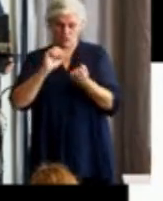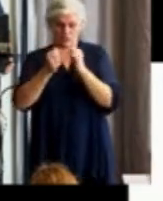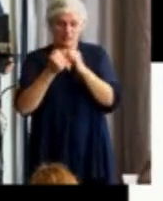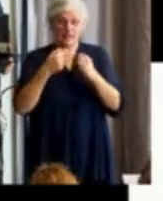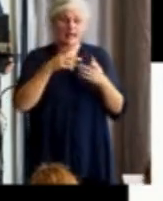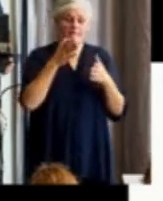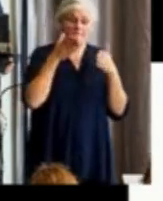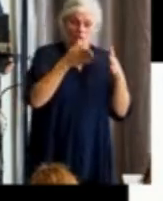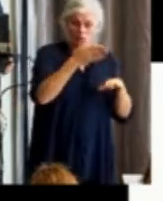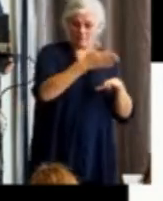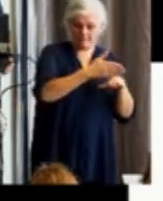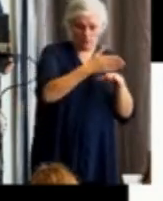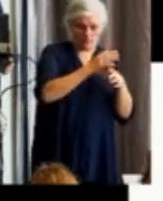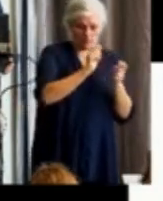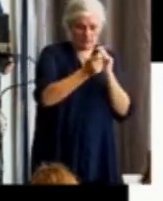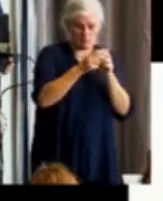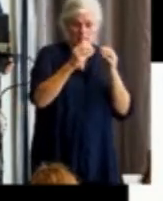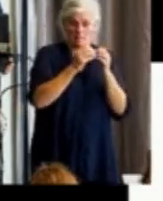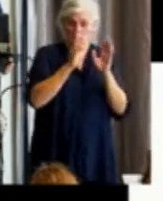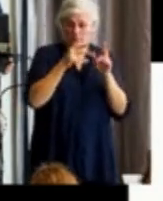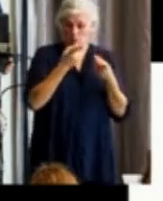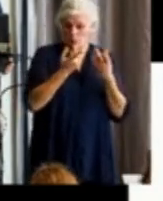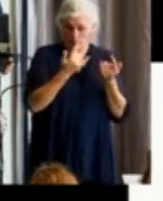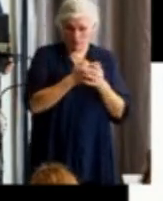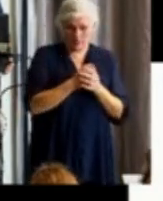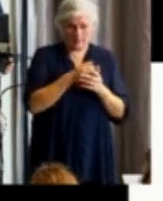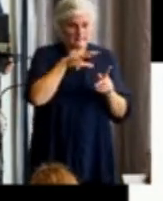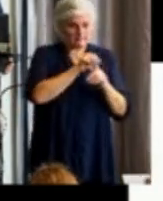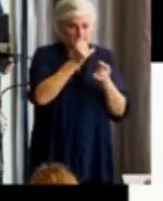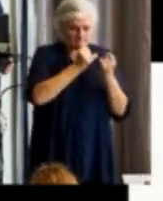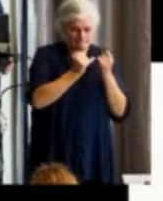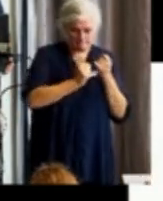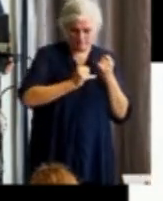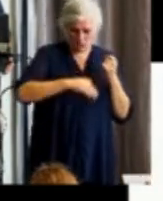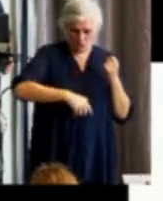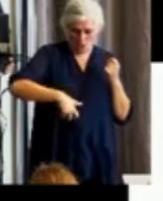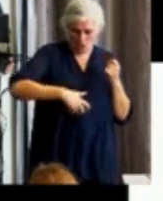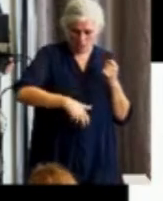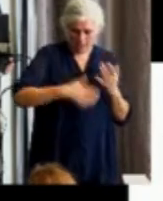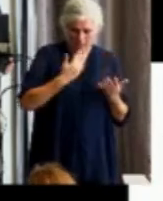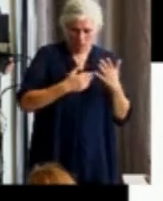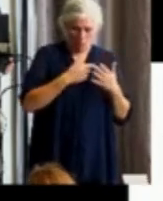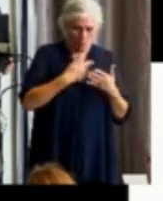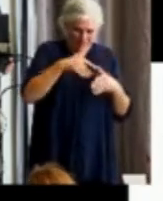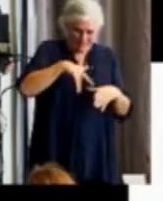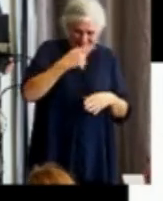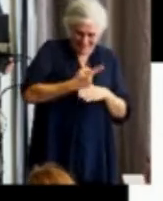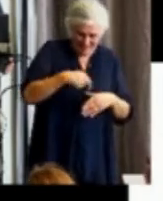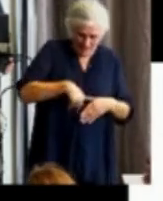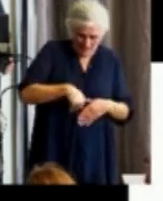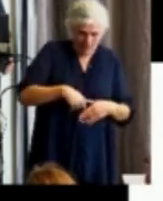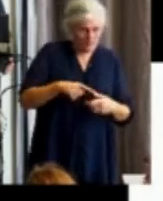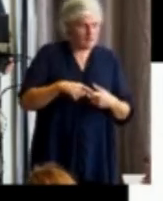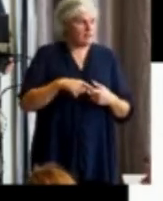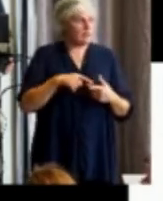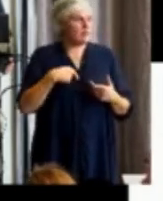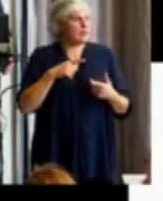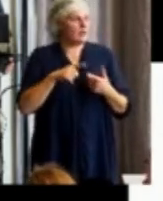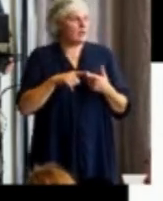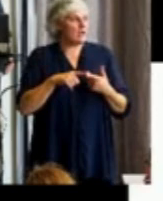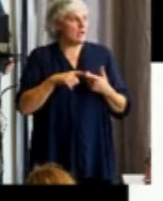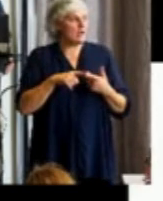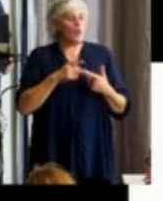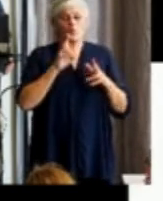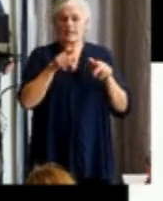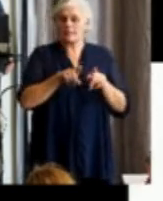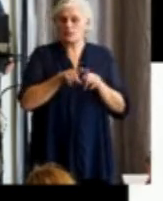functional changes. So as I mentioned, what we can do is characterize someone's gut microbiome by the species that belong in it or that habitually live there,